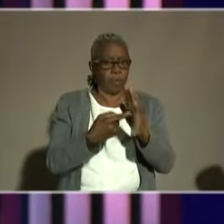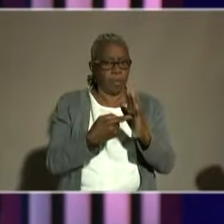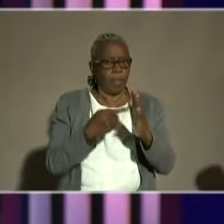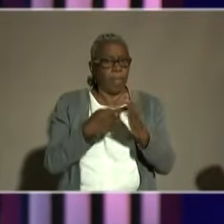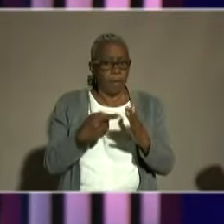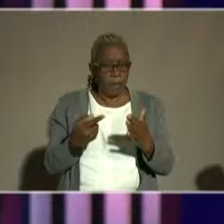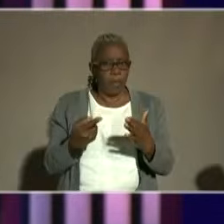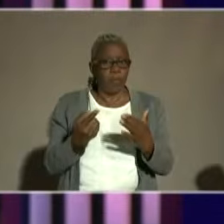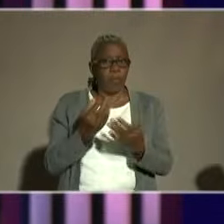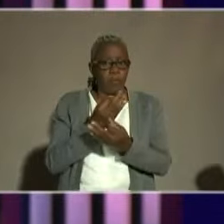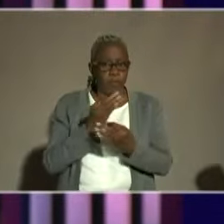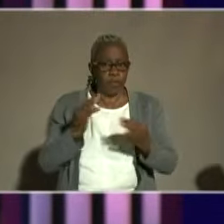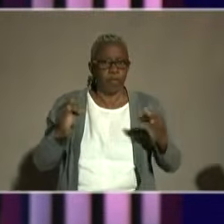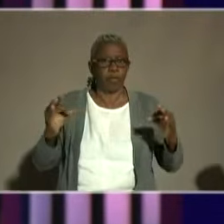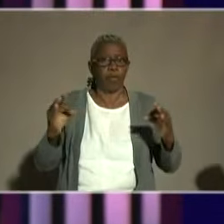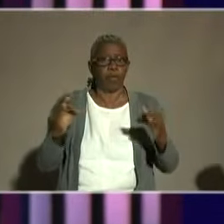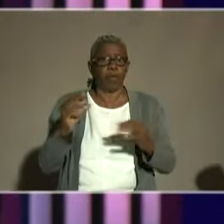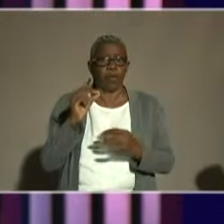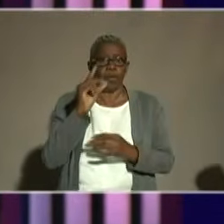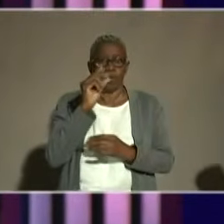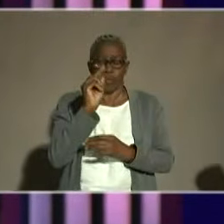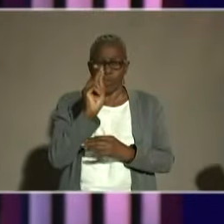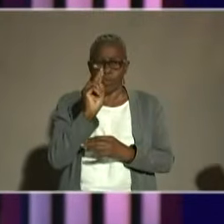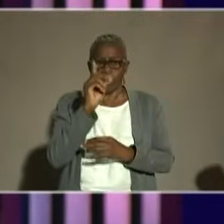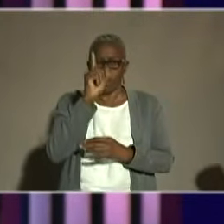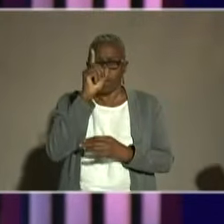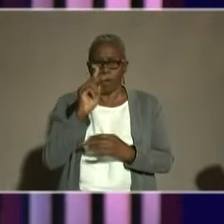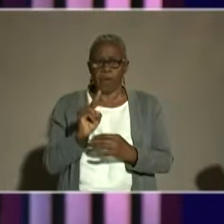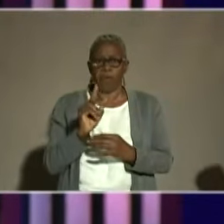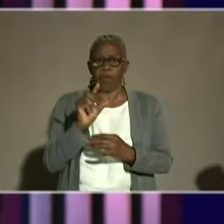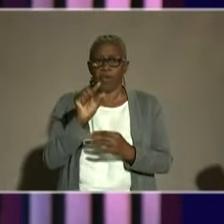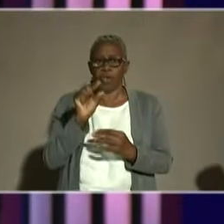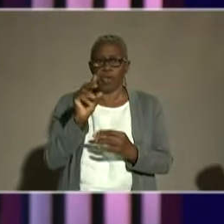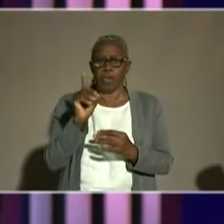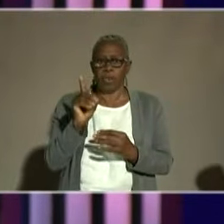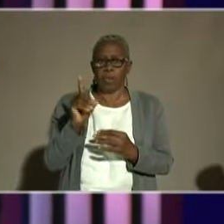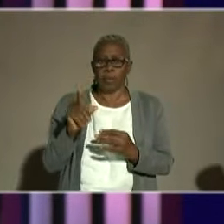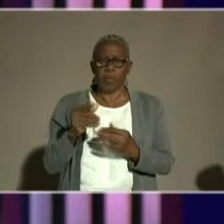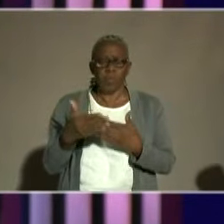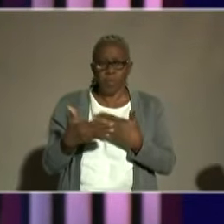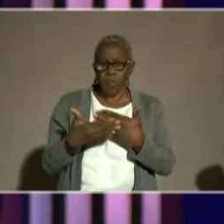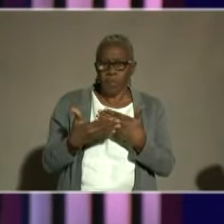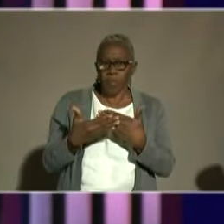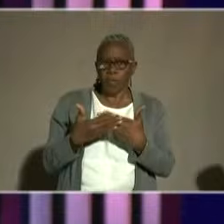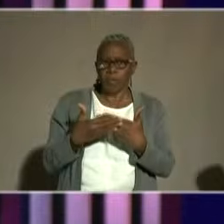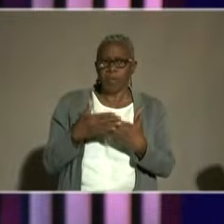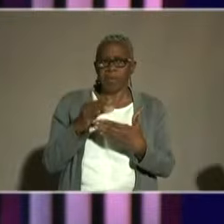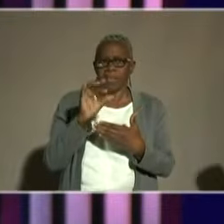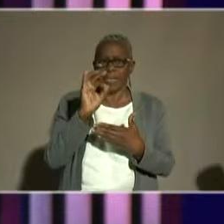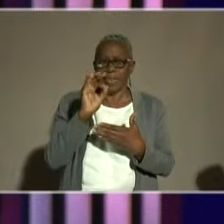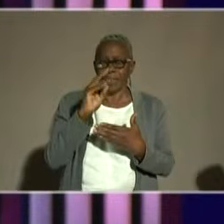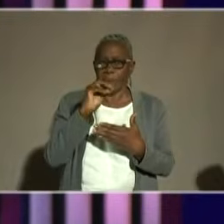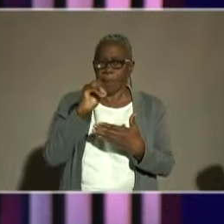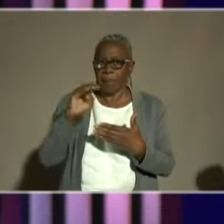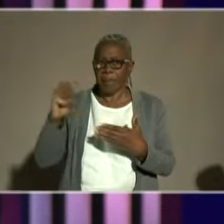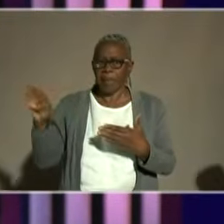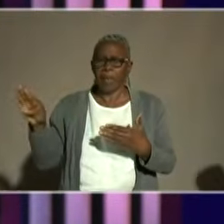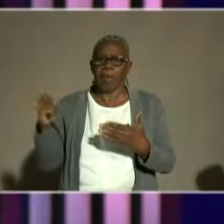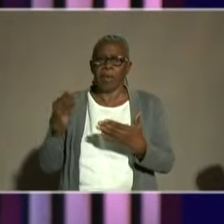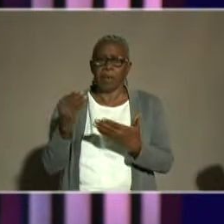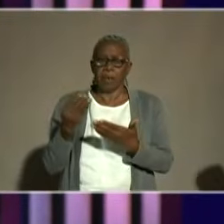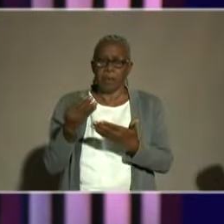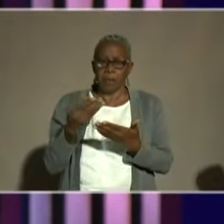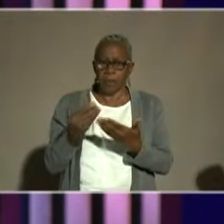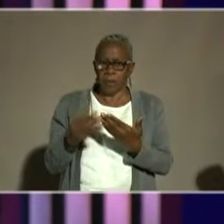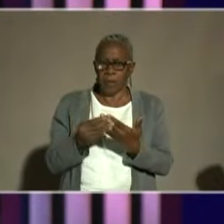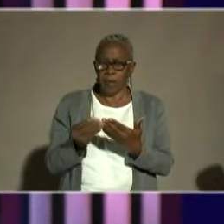release resources of 2.5% to 3% of GDP, which is close to $90 billion of additional resources,